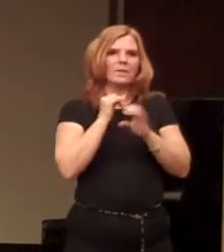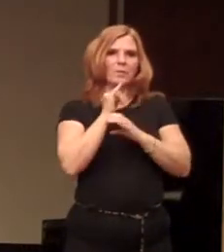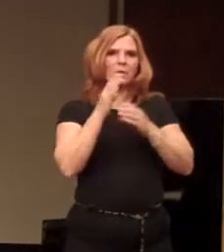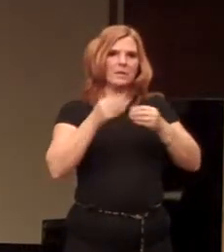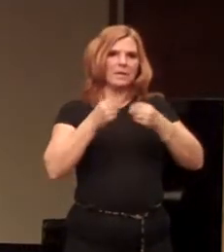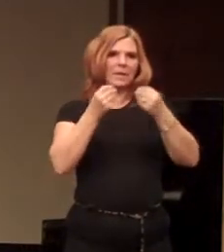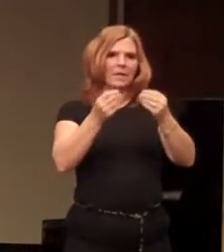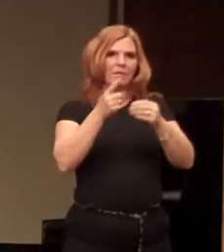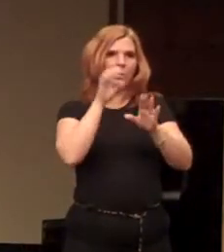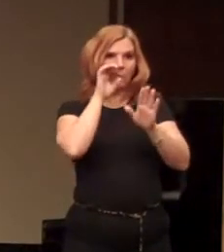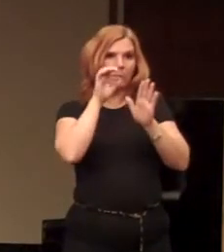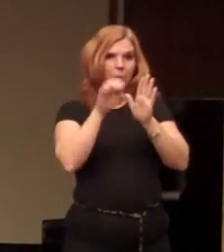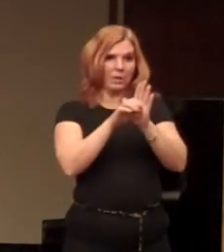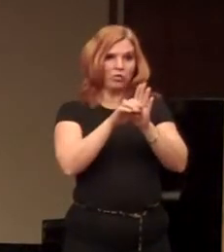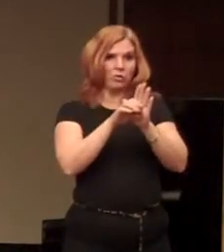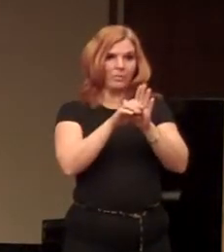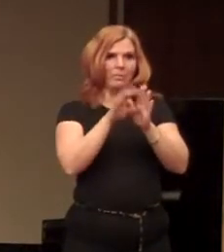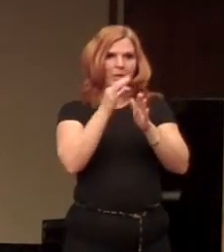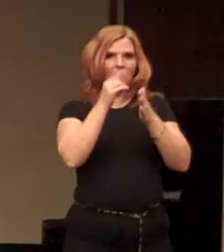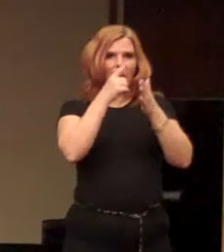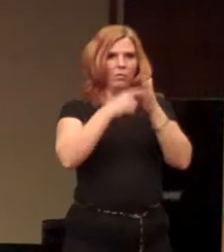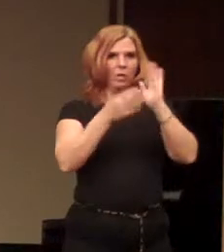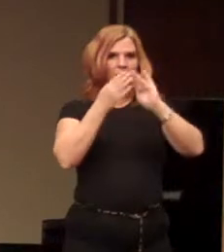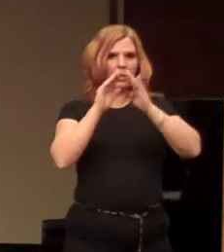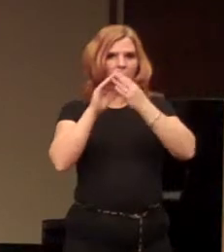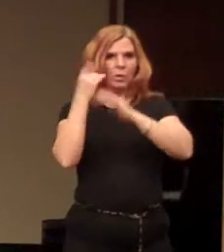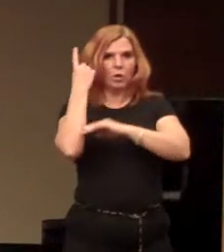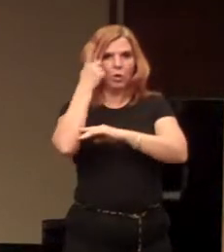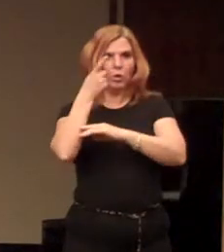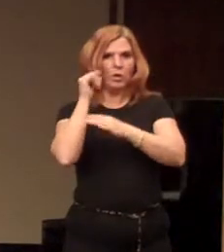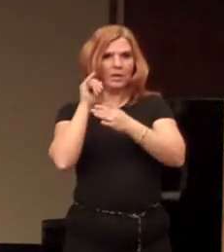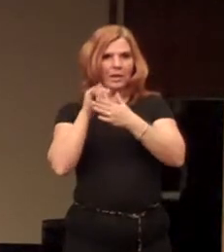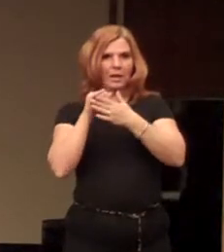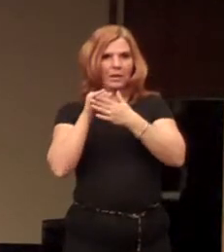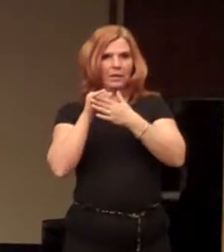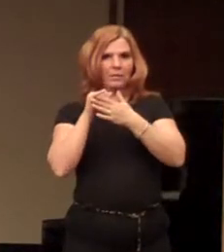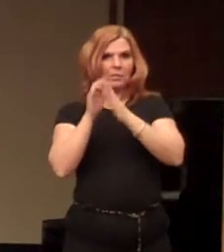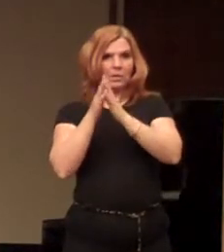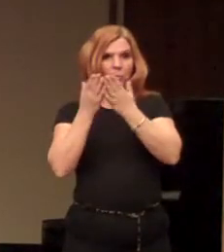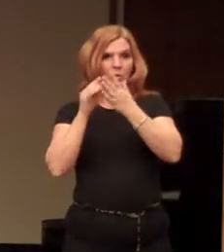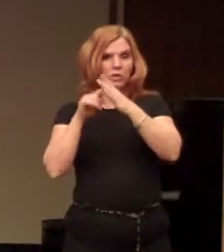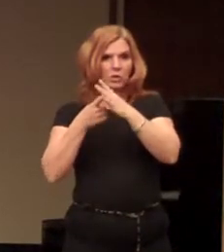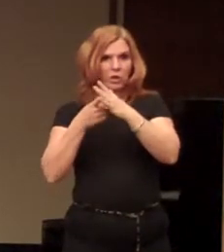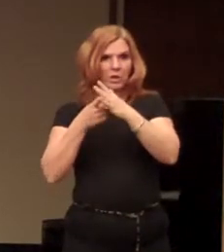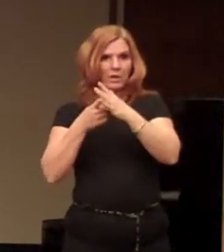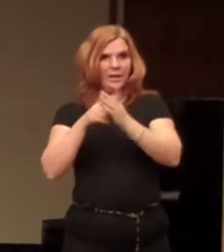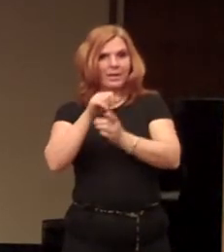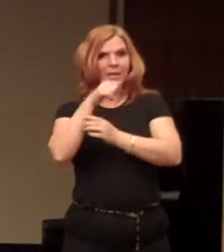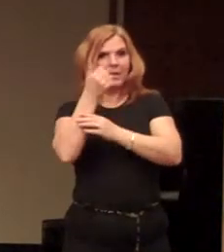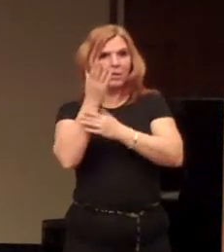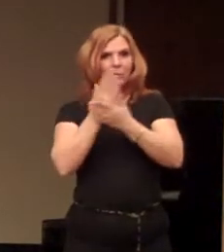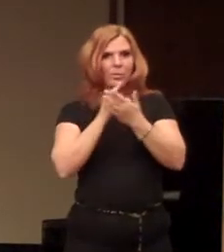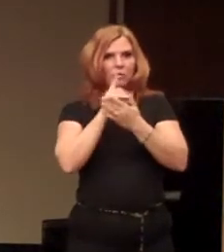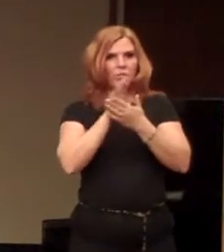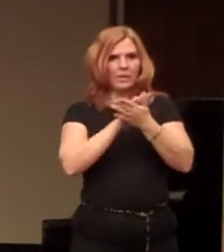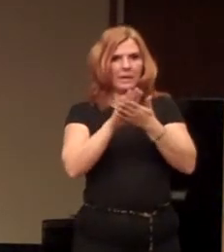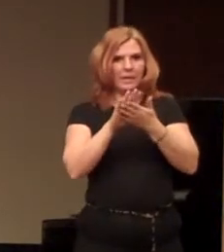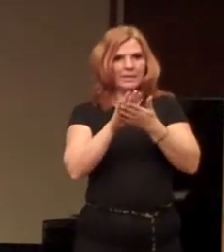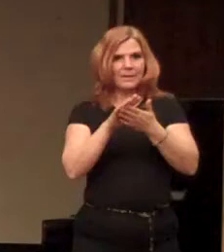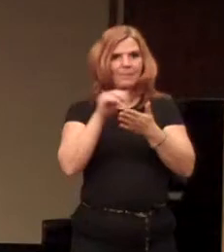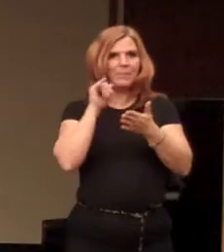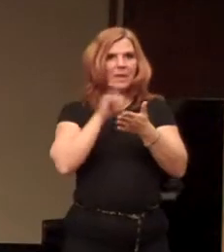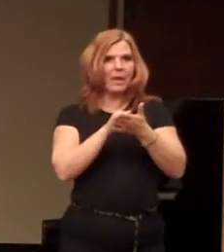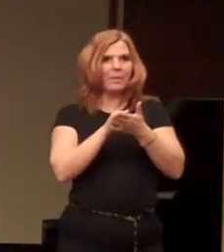a snapshot of what the community looked like when that book came out. And the other part that's really nice is